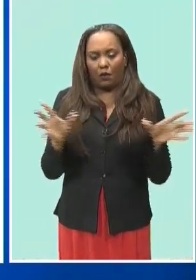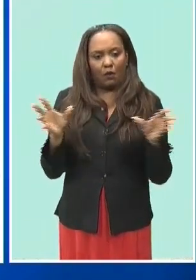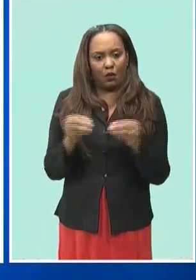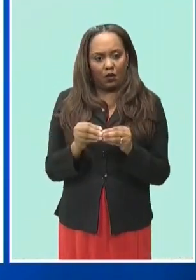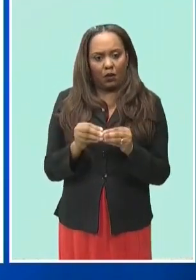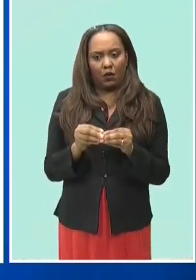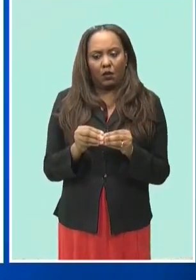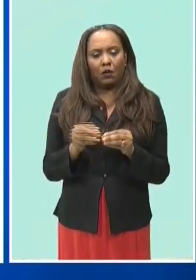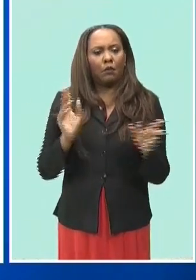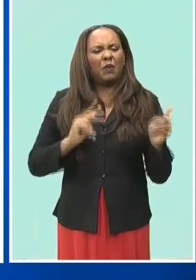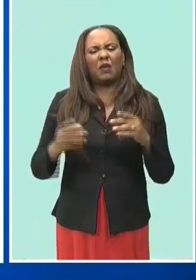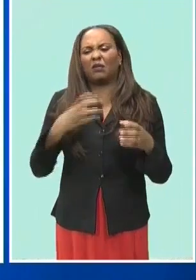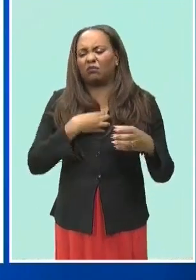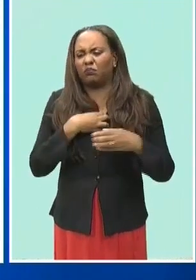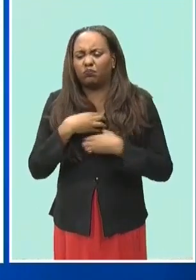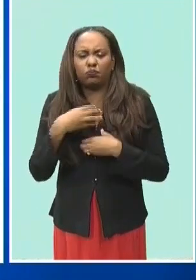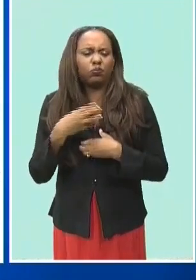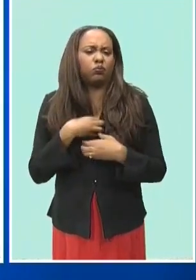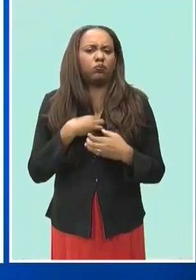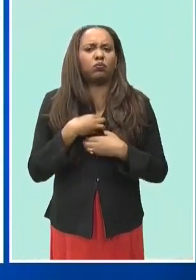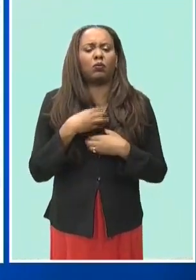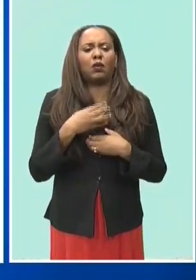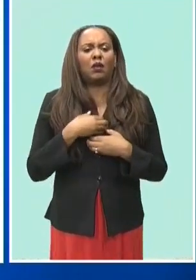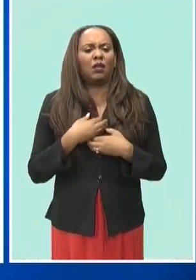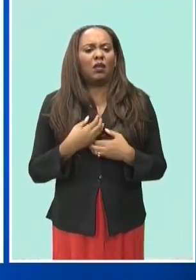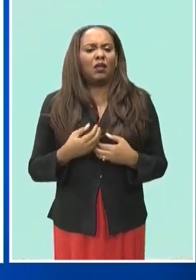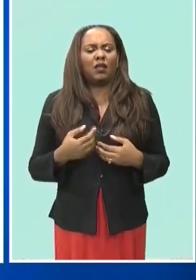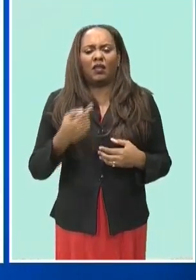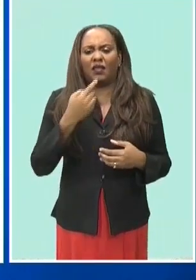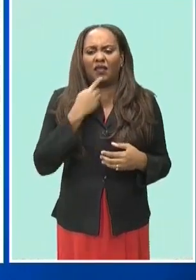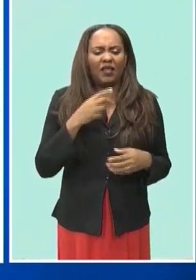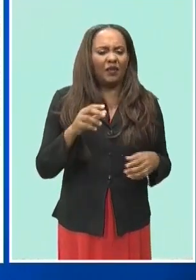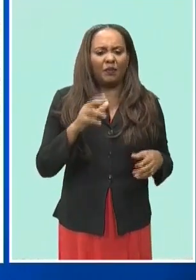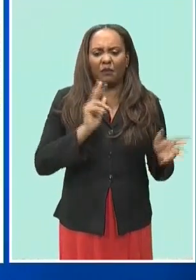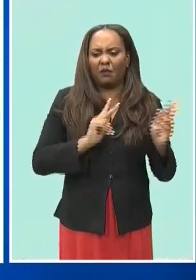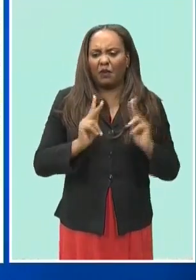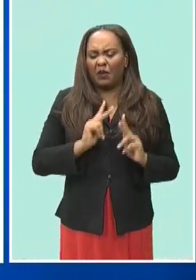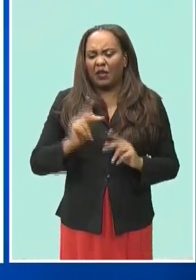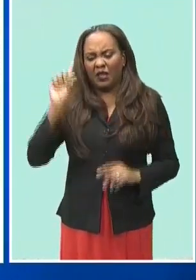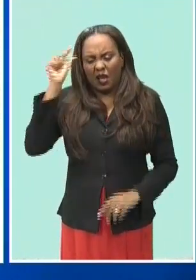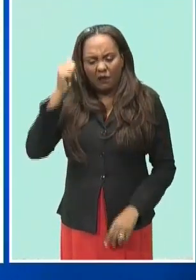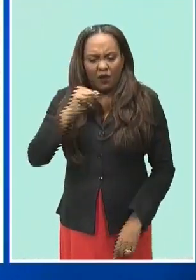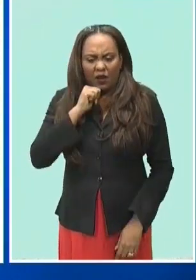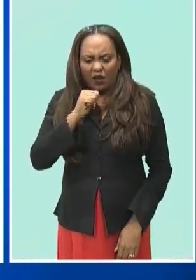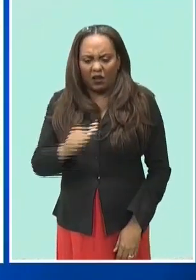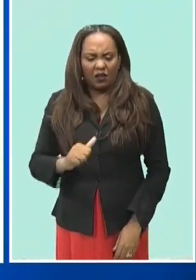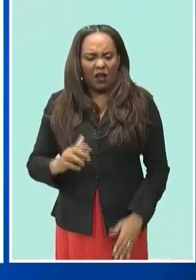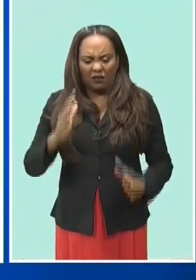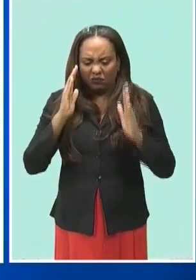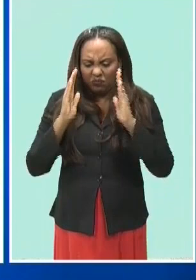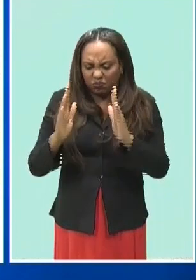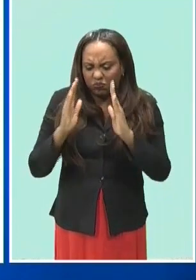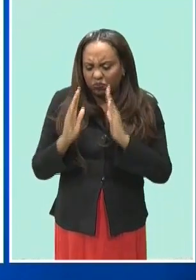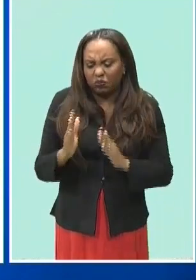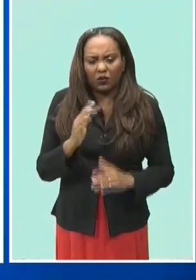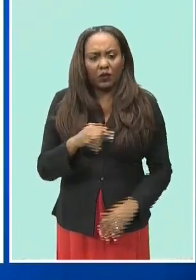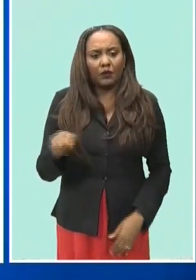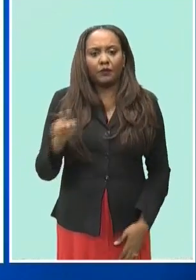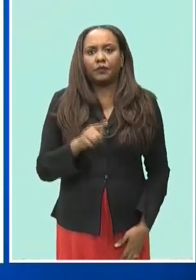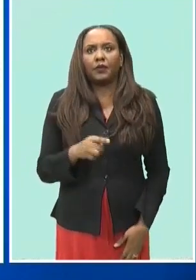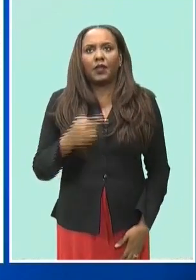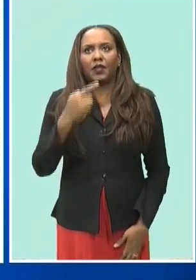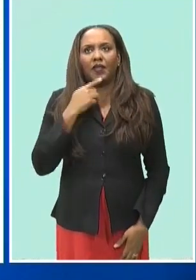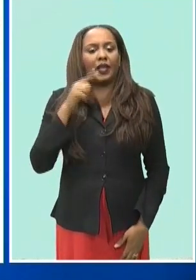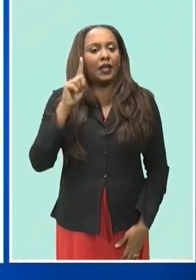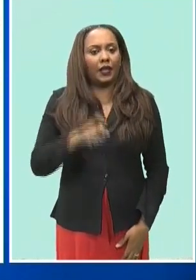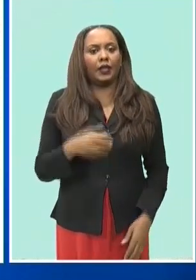they complained bitterly about the neglect of their community. Minister Trotman noted that the situation desires immediacy.